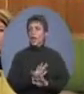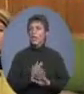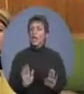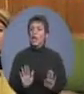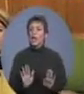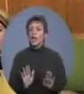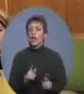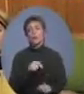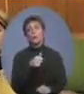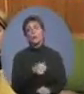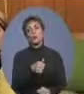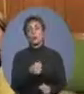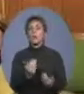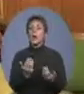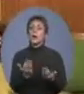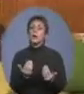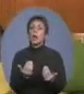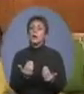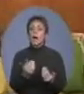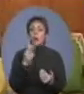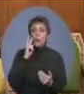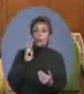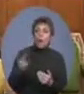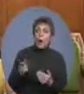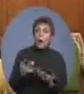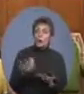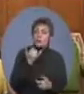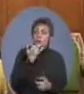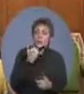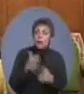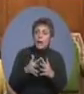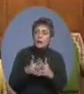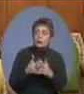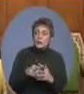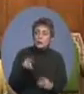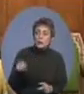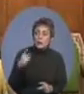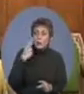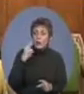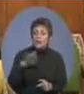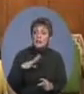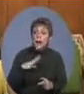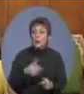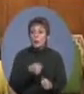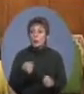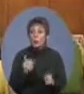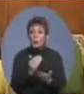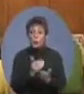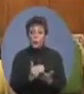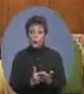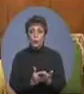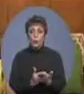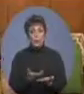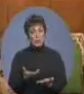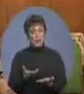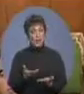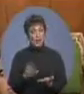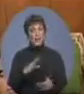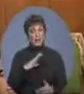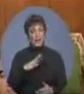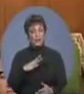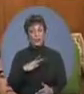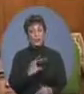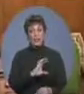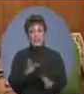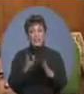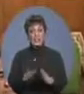so long, they may have cost Canadian auto workers their jobs. The question now is, what specific measures is the